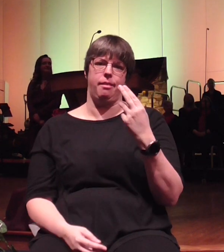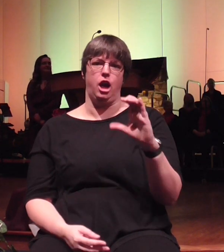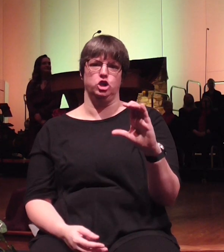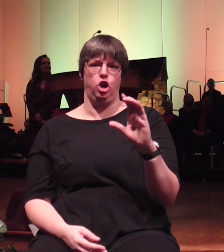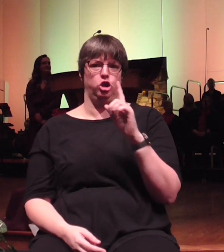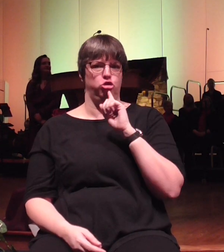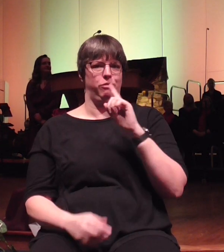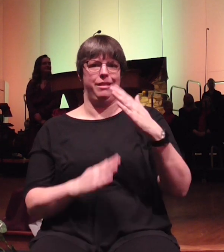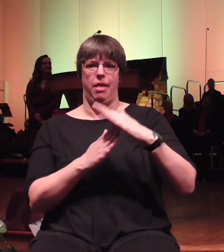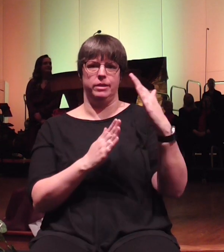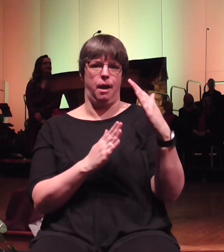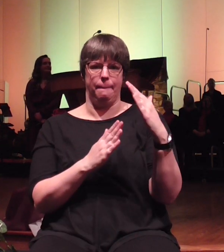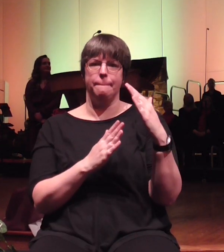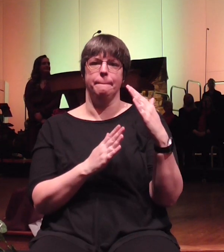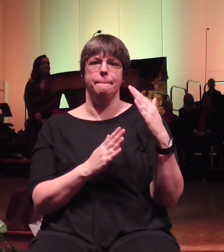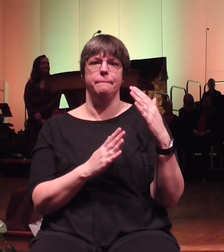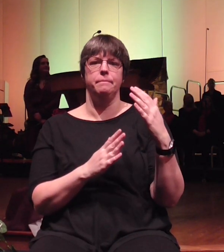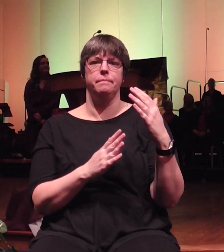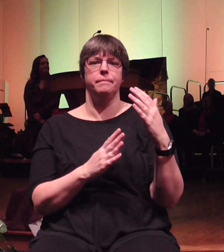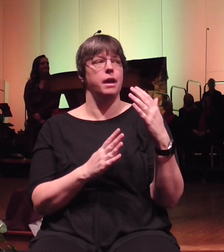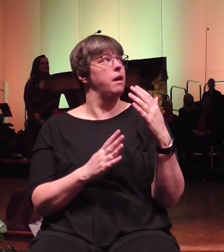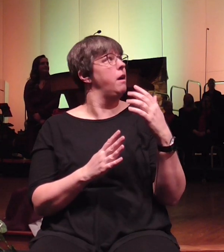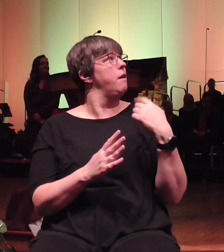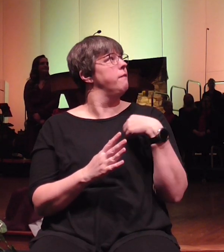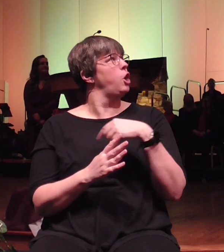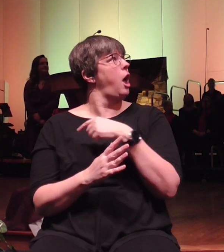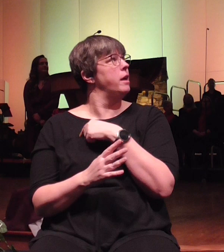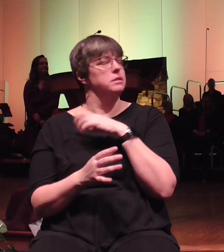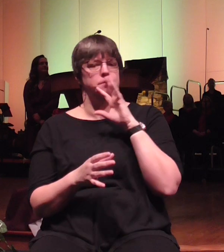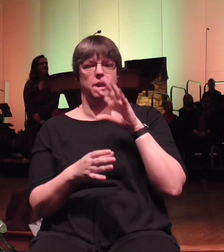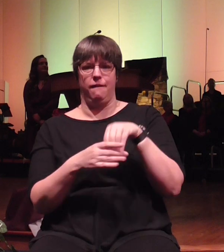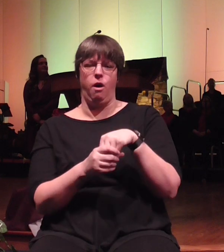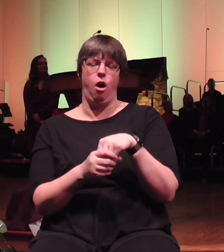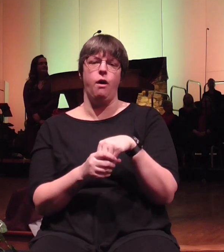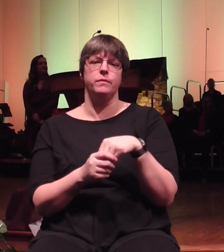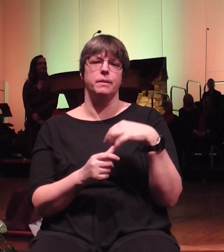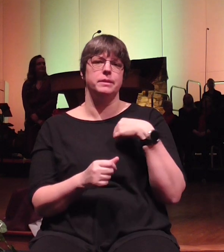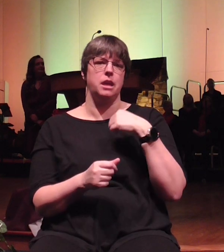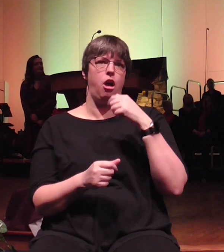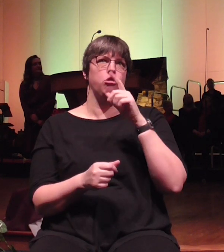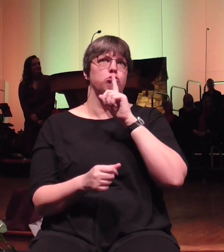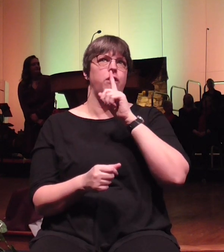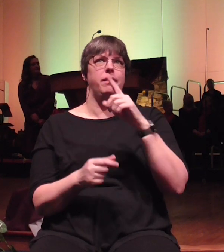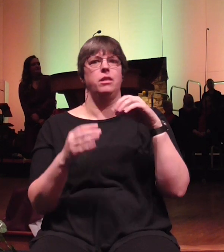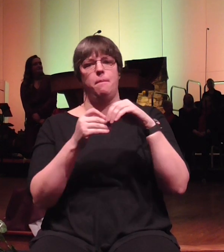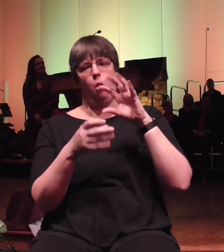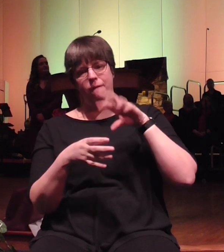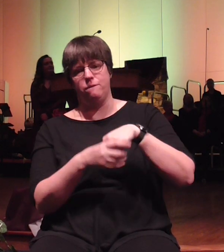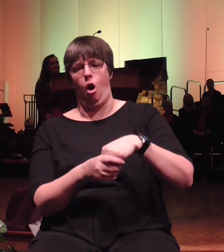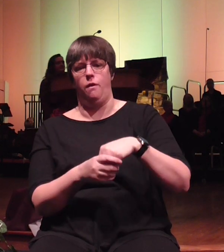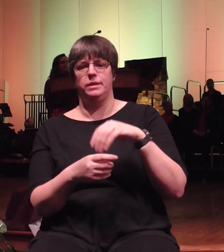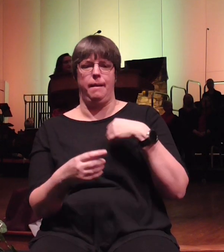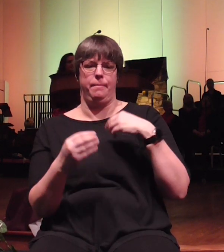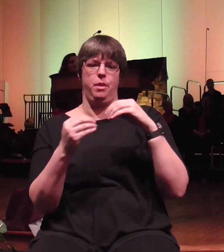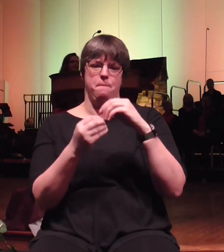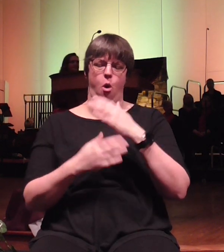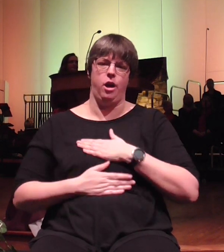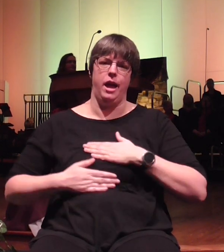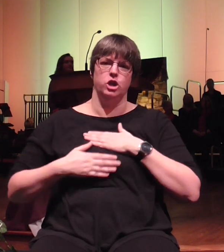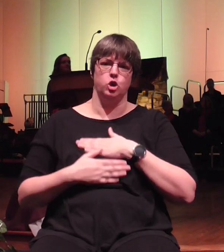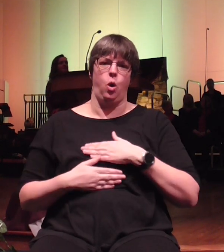for us, of us being very involved, because the more involved I am, the more I enjoy